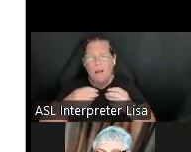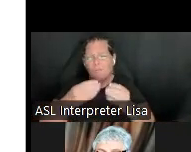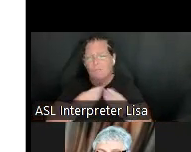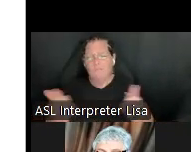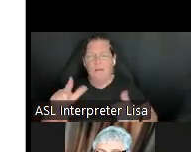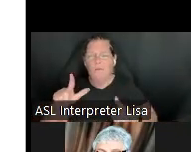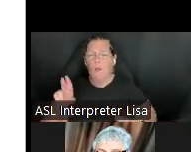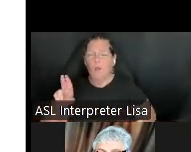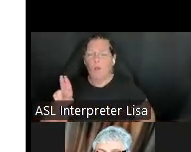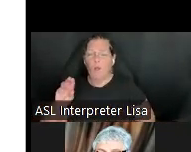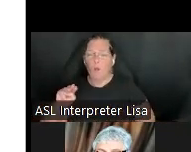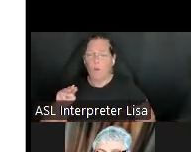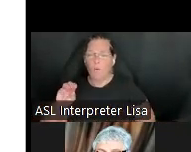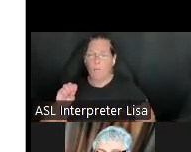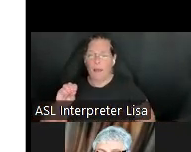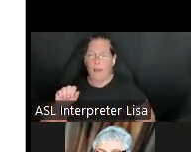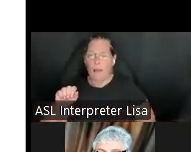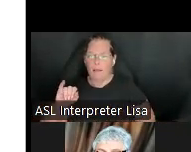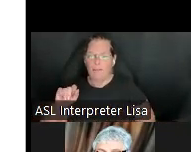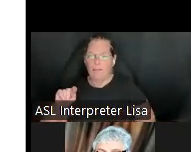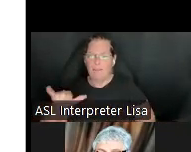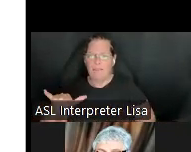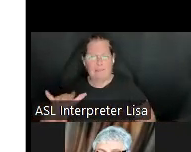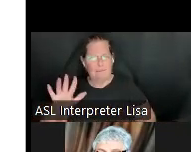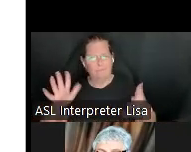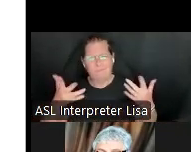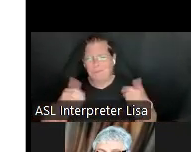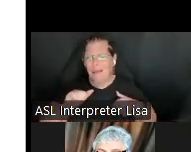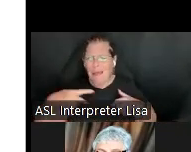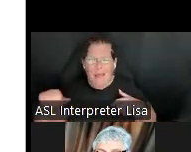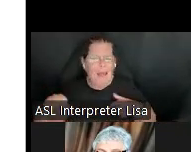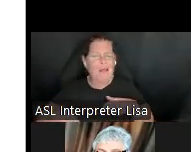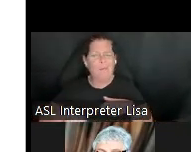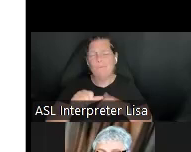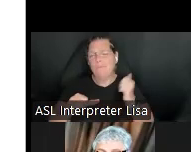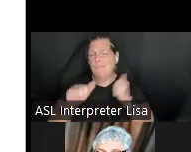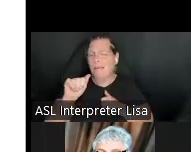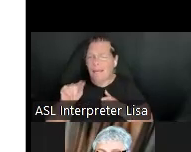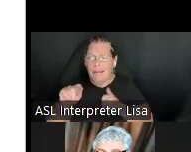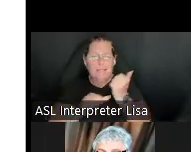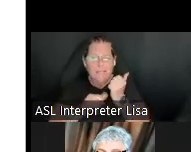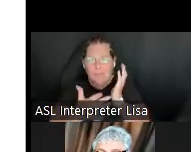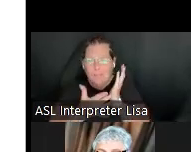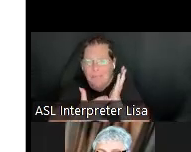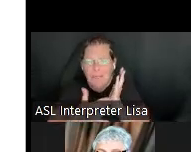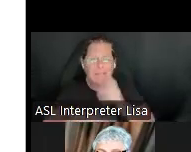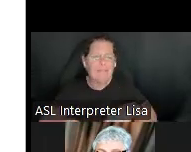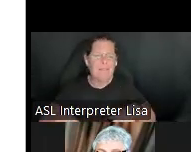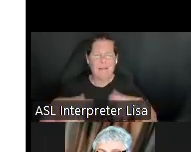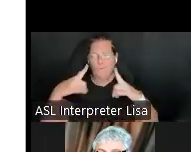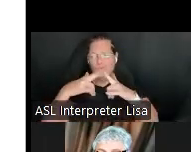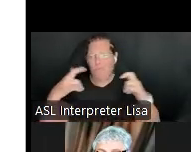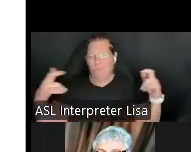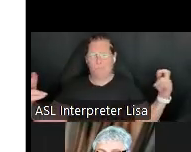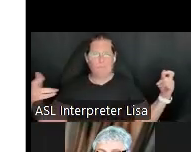and lists of apps and technology, assistive technology, and items that can be on